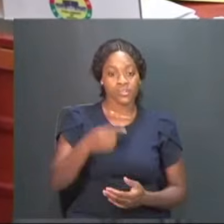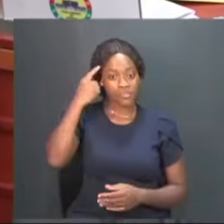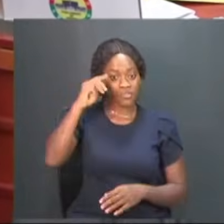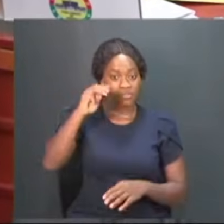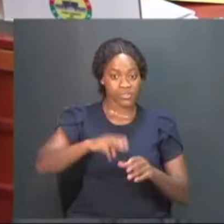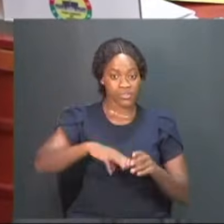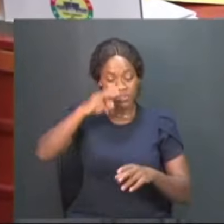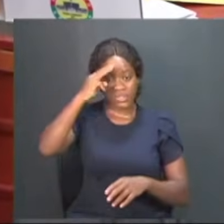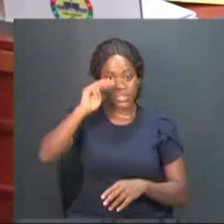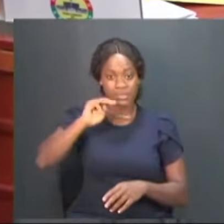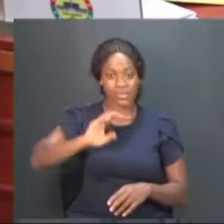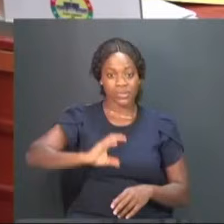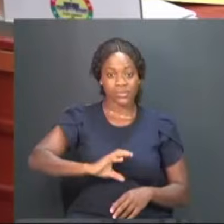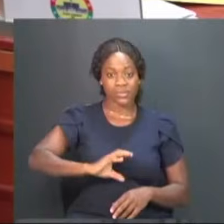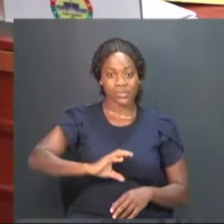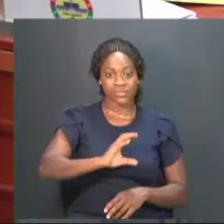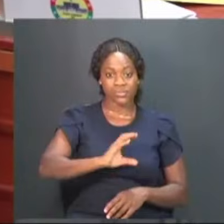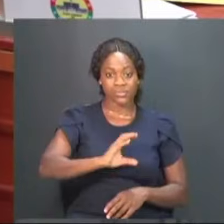of the committee.